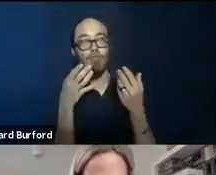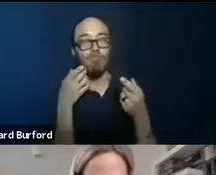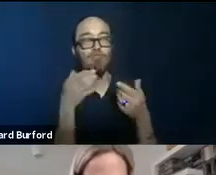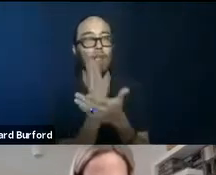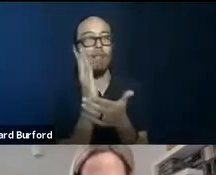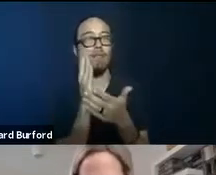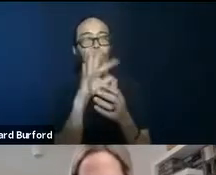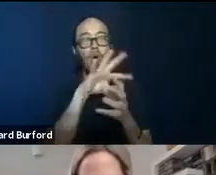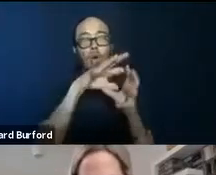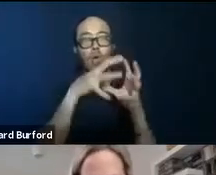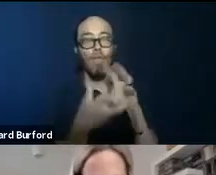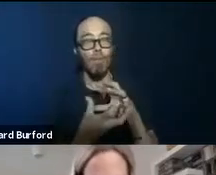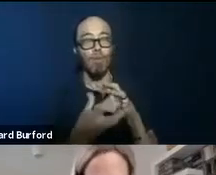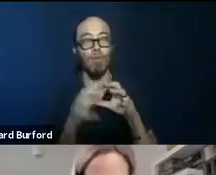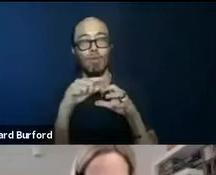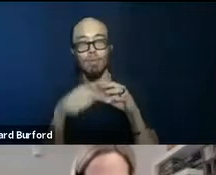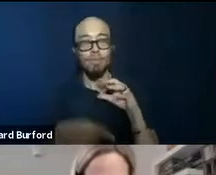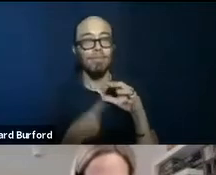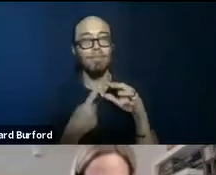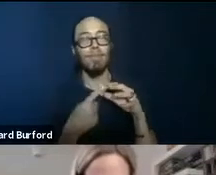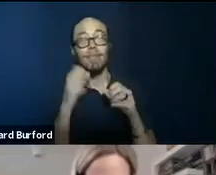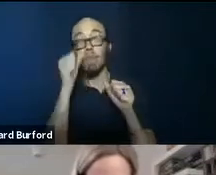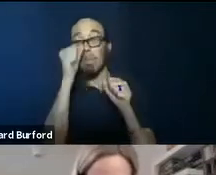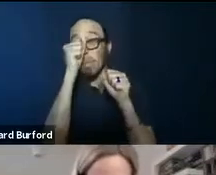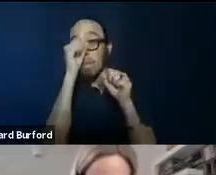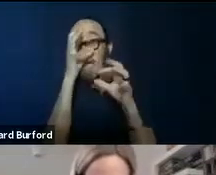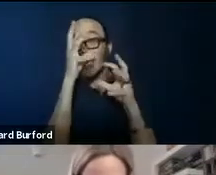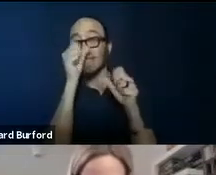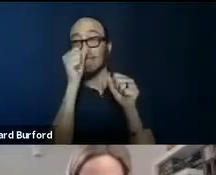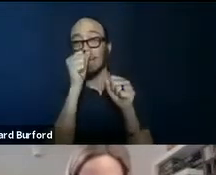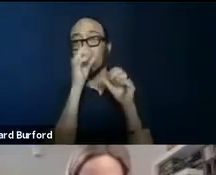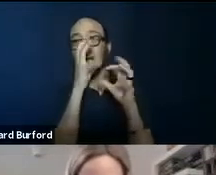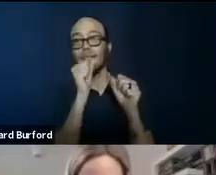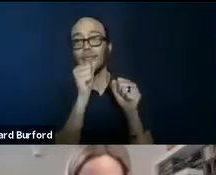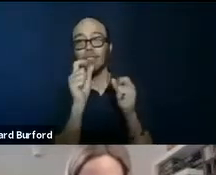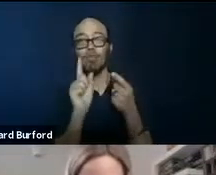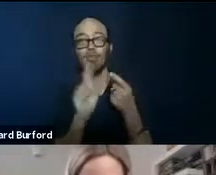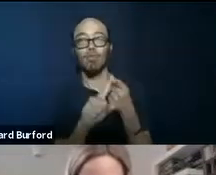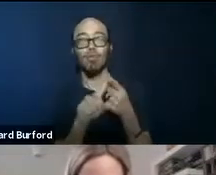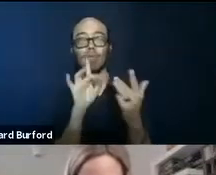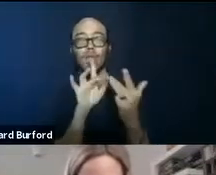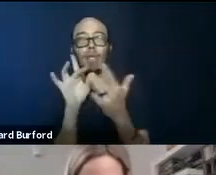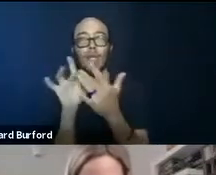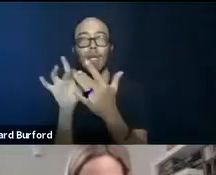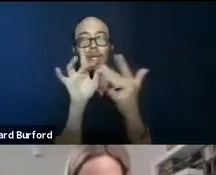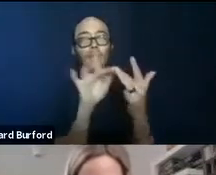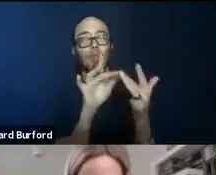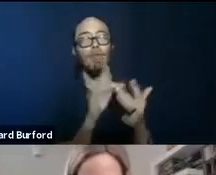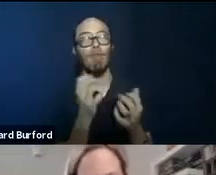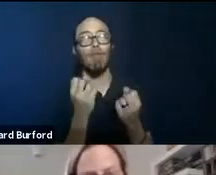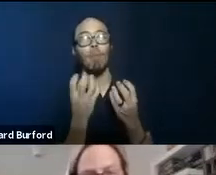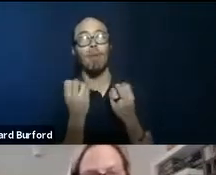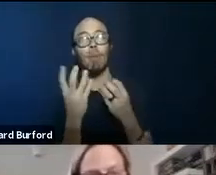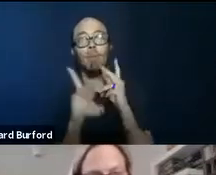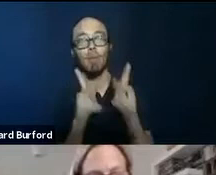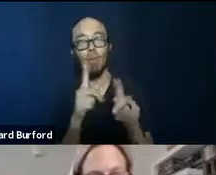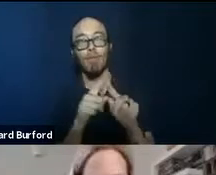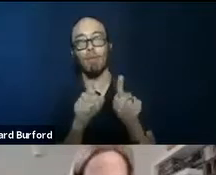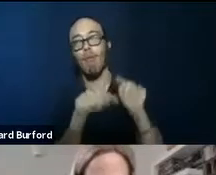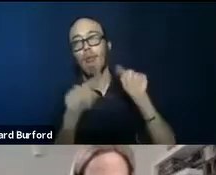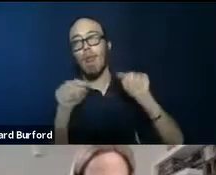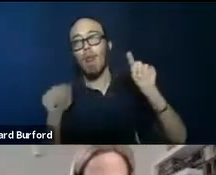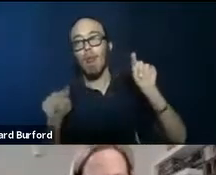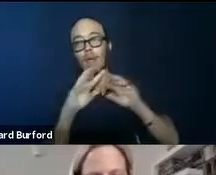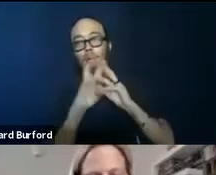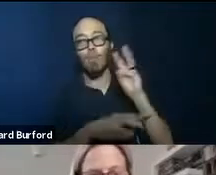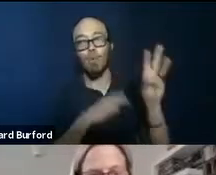world. It is amazing. It's amazing to be able to connect with so many of you from so many places all